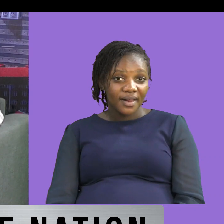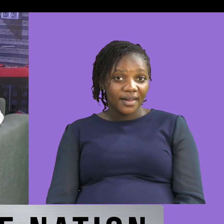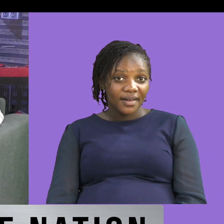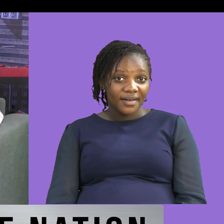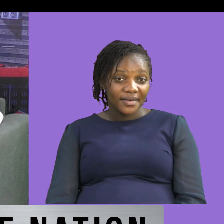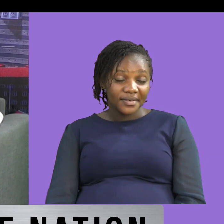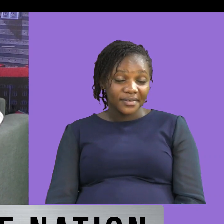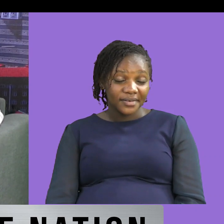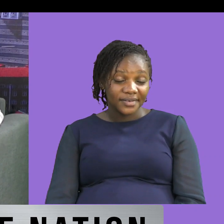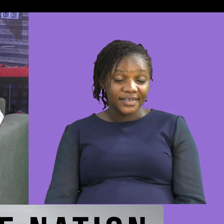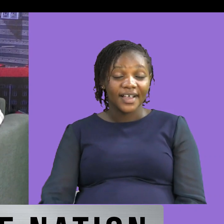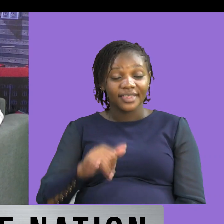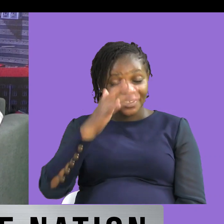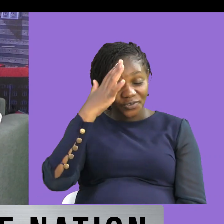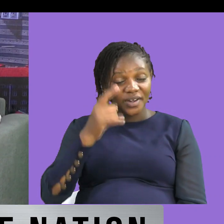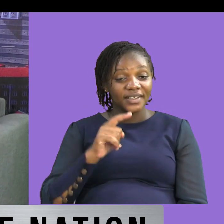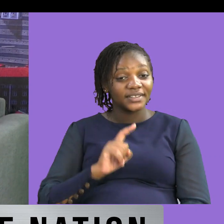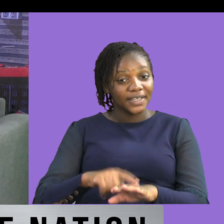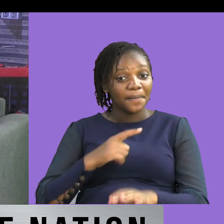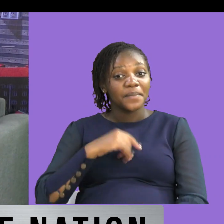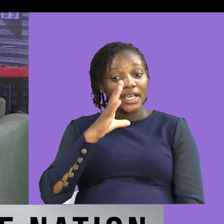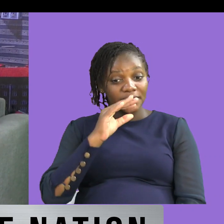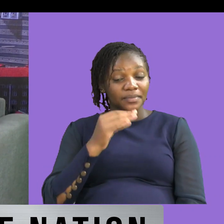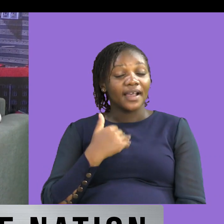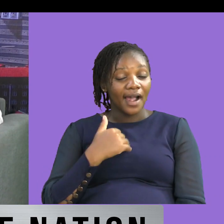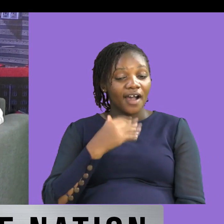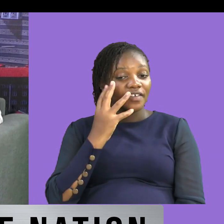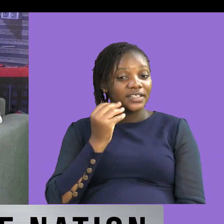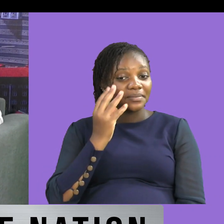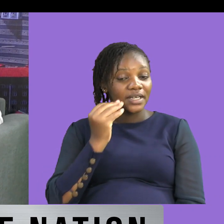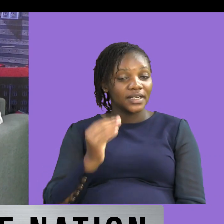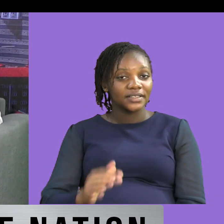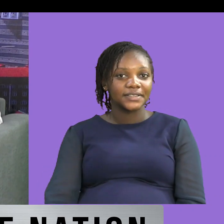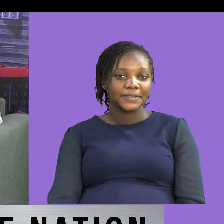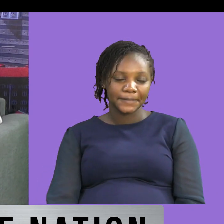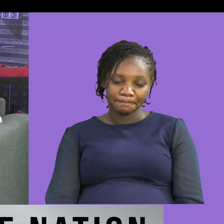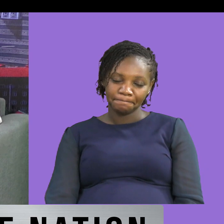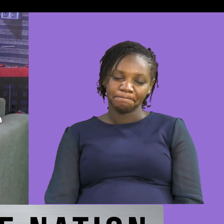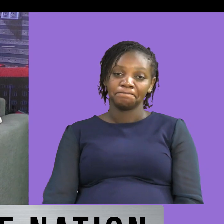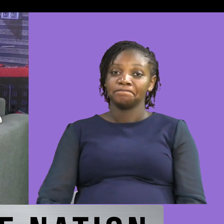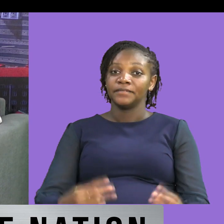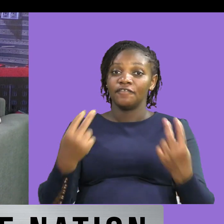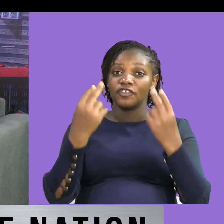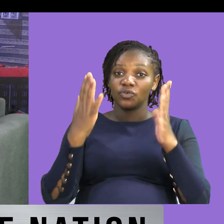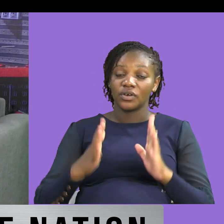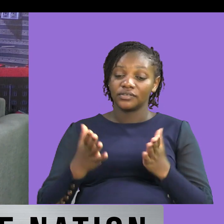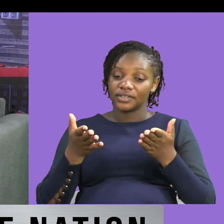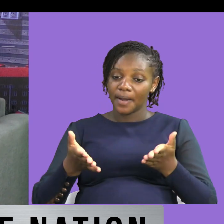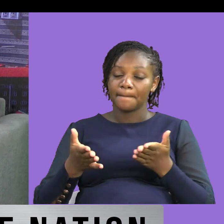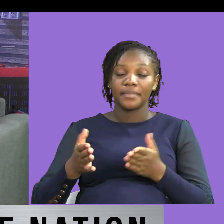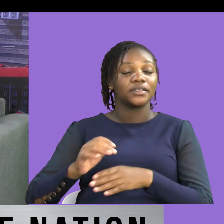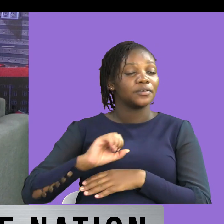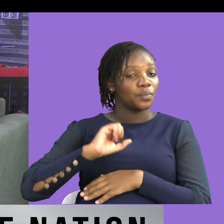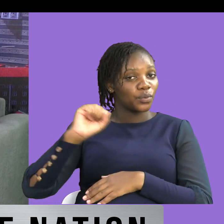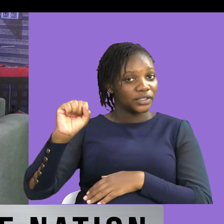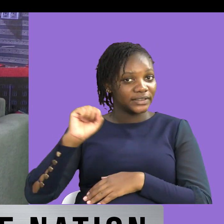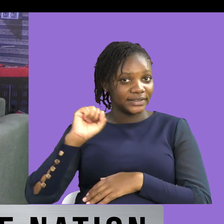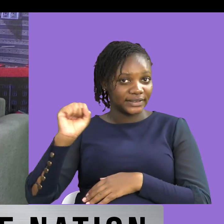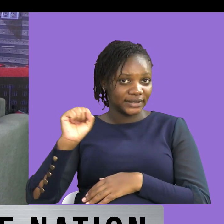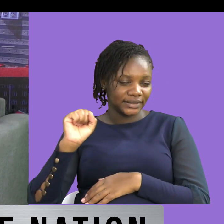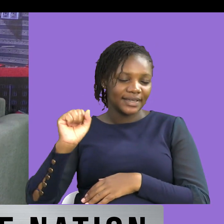speak speak from some experience of some sort. Viewers, hapa tunachapa siasa, by the way.